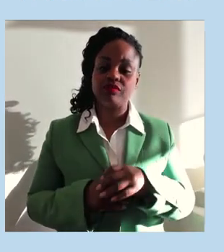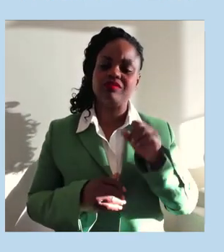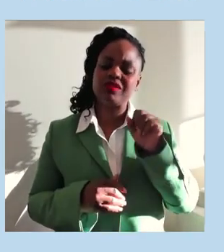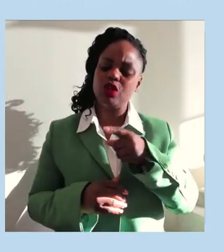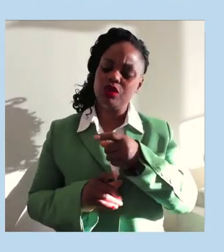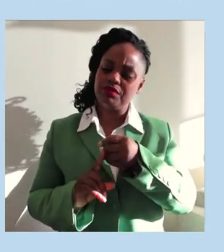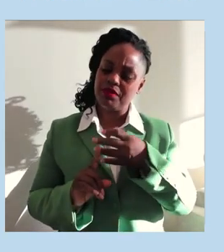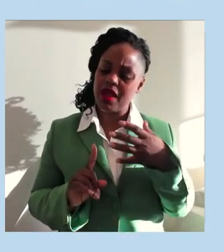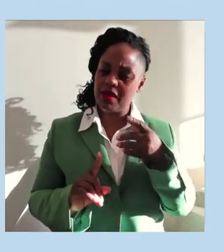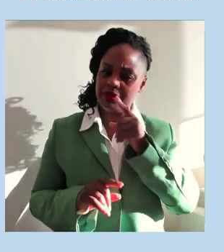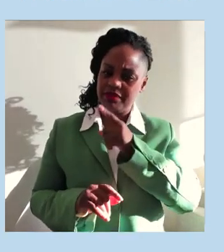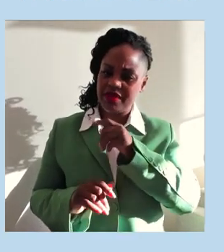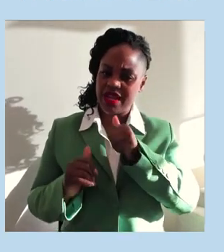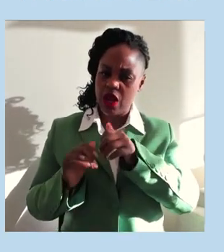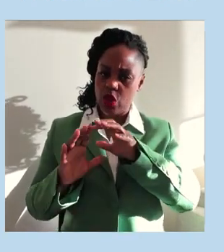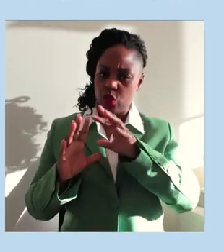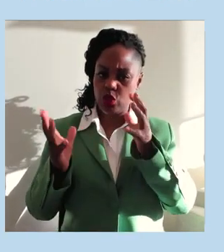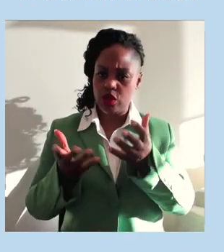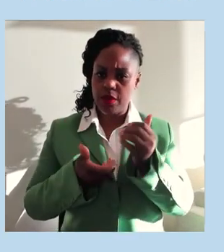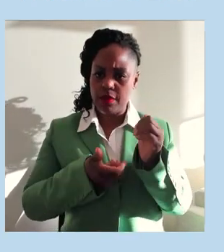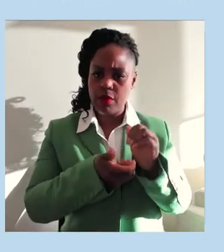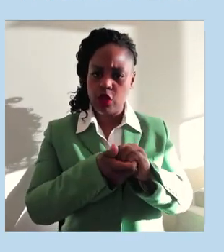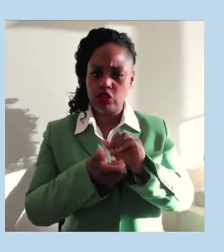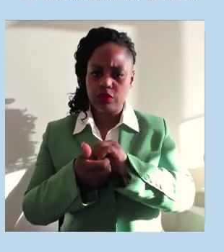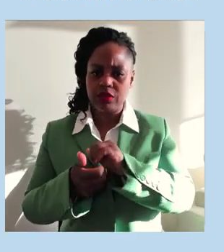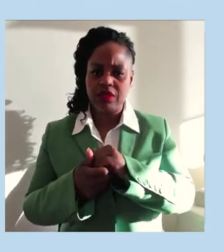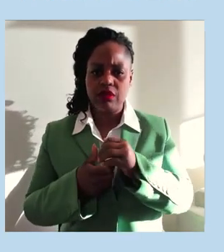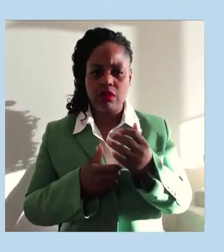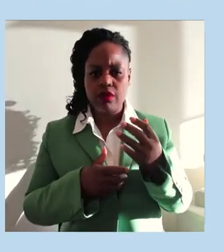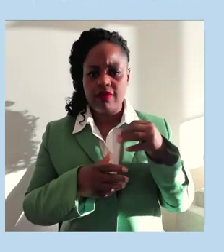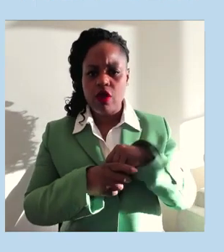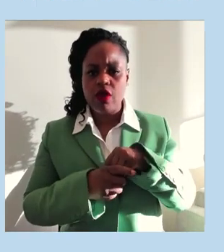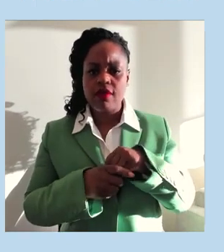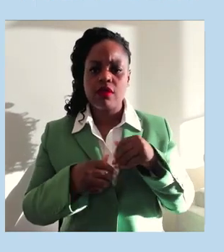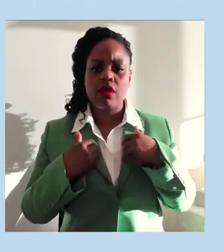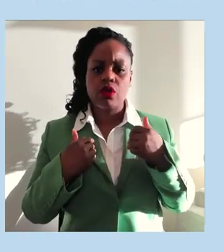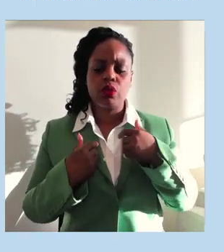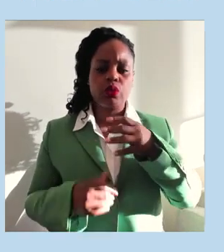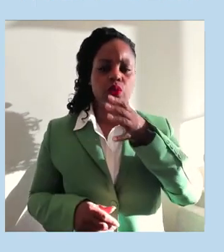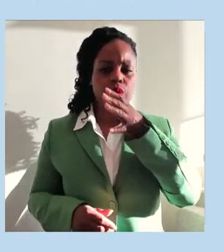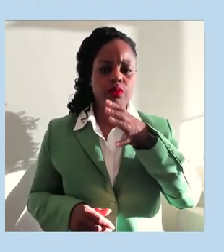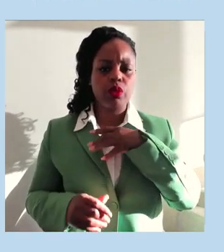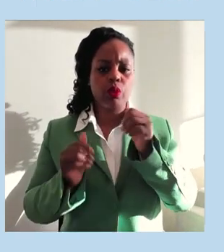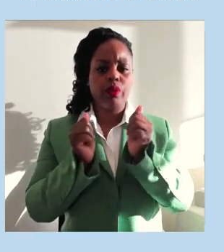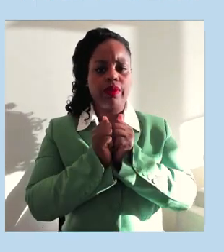rising generation of young women in civic and political engagement and leadership?